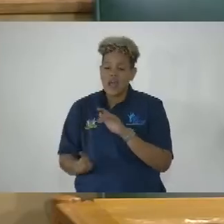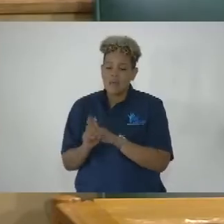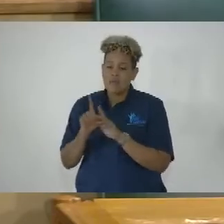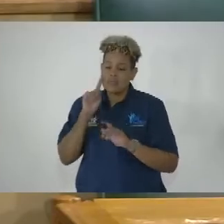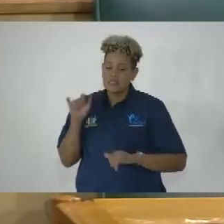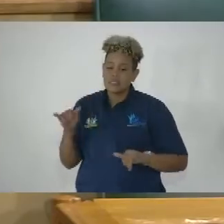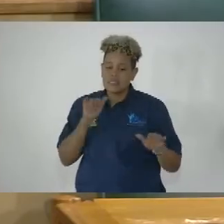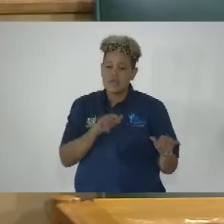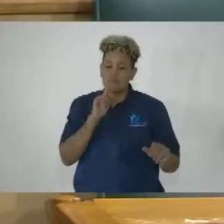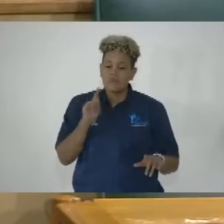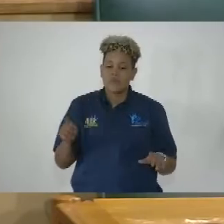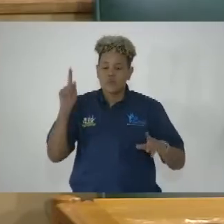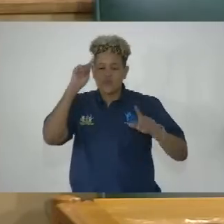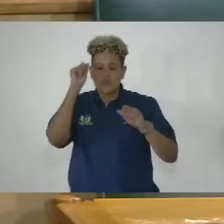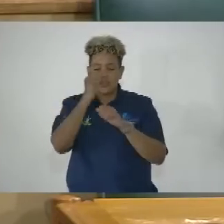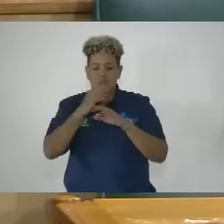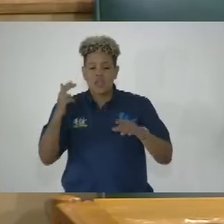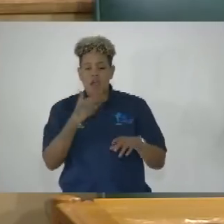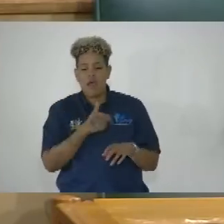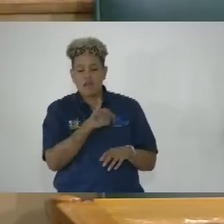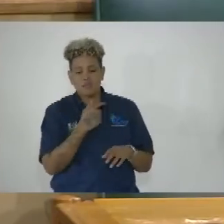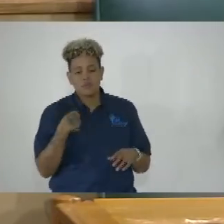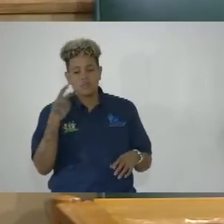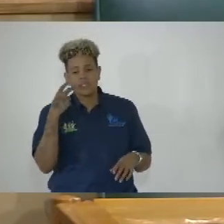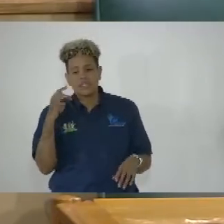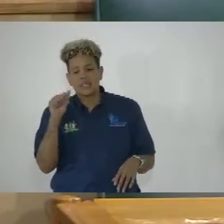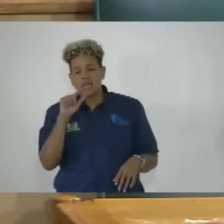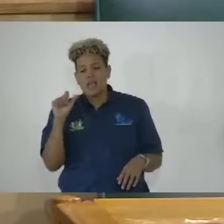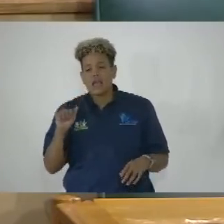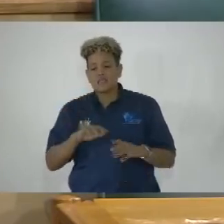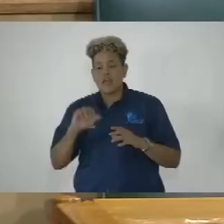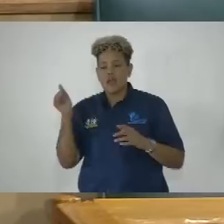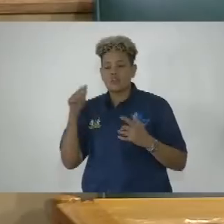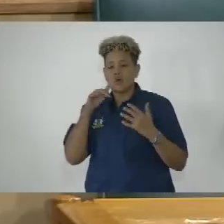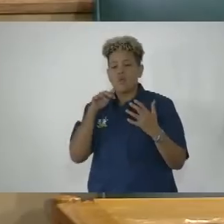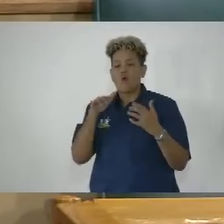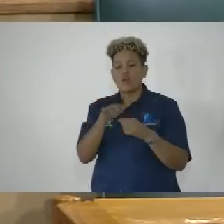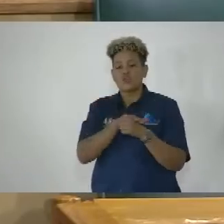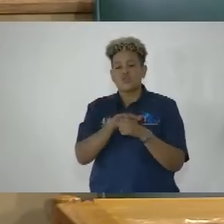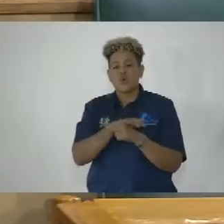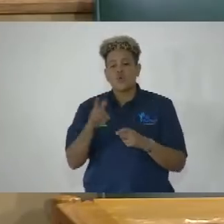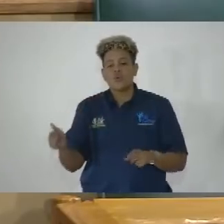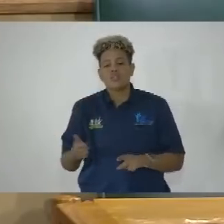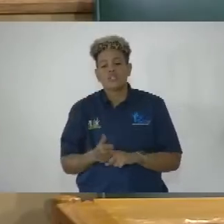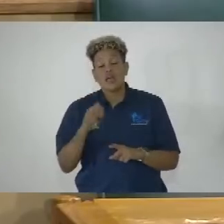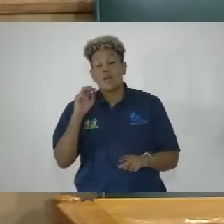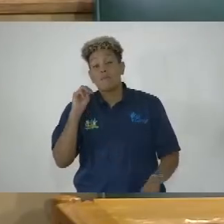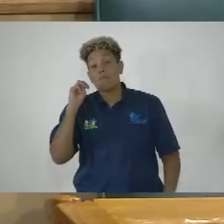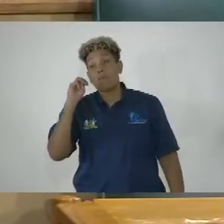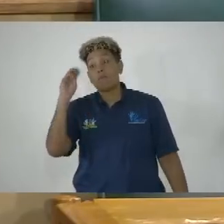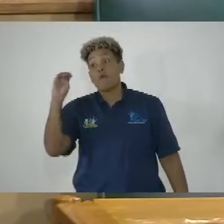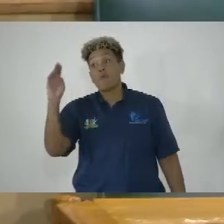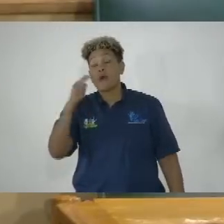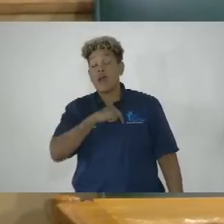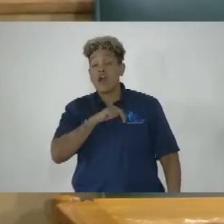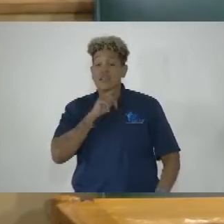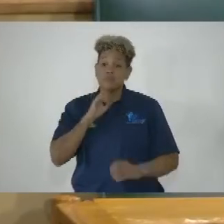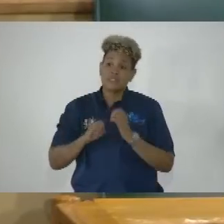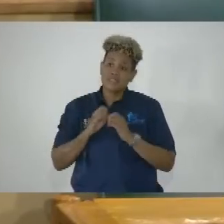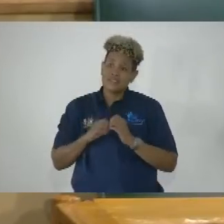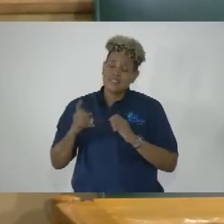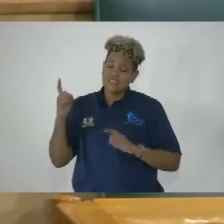similar to the pictures of hospitals we see in Gaza or some other war zone. The Cornwall Regional Hospital